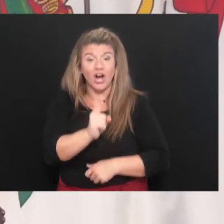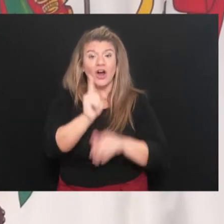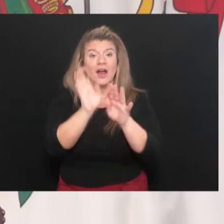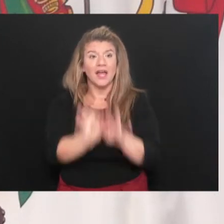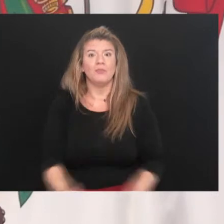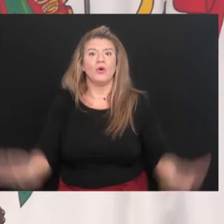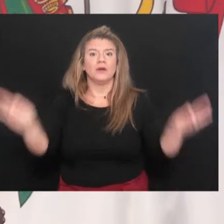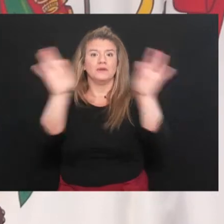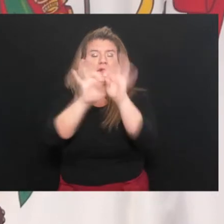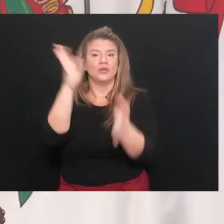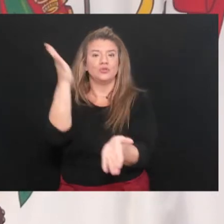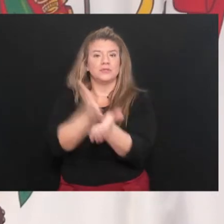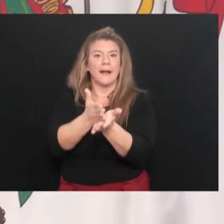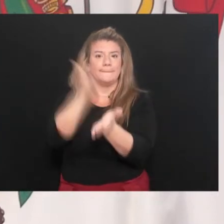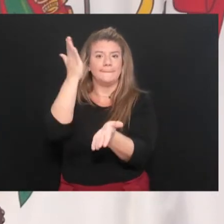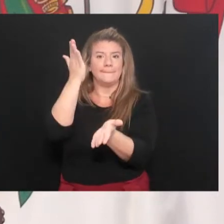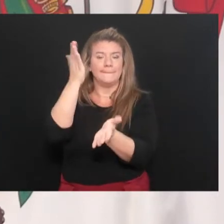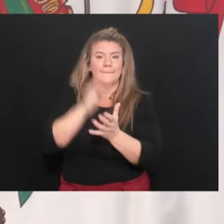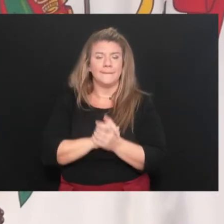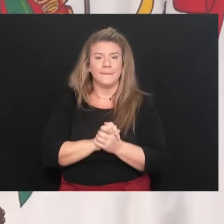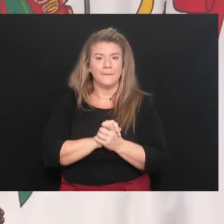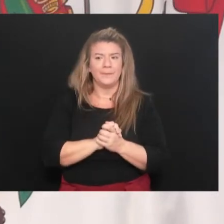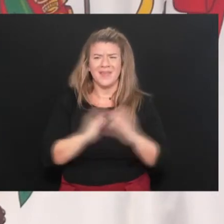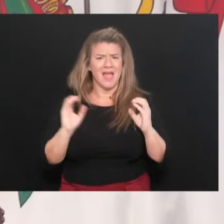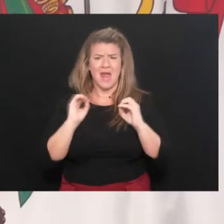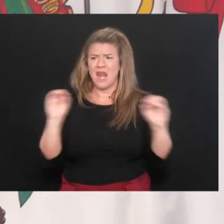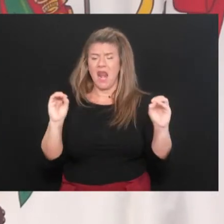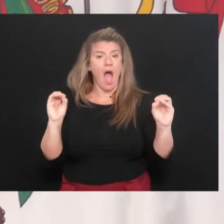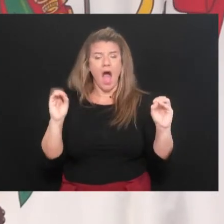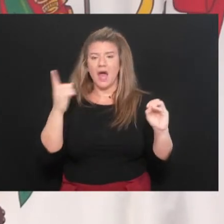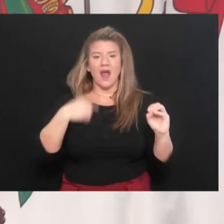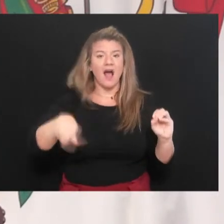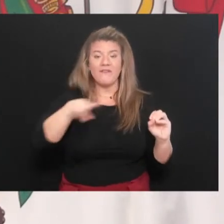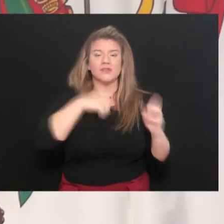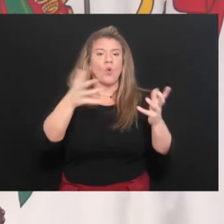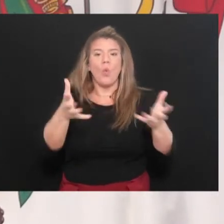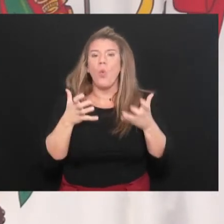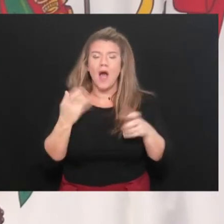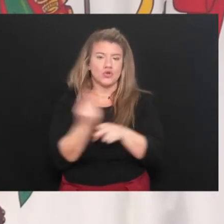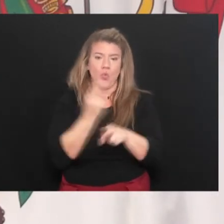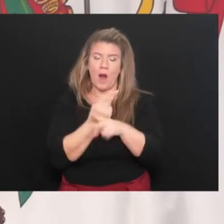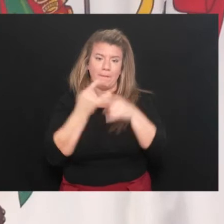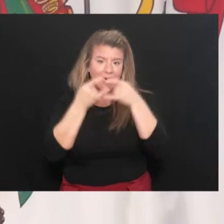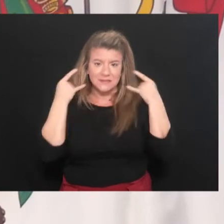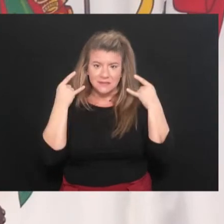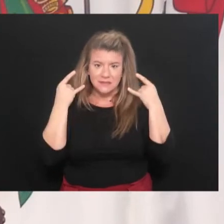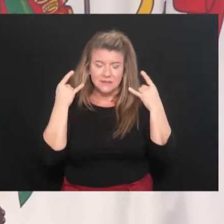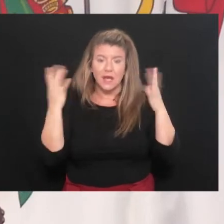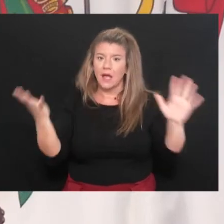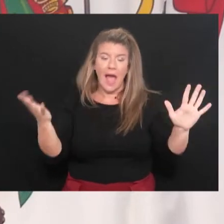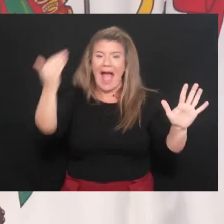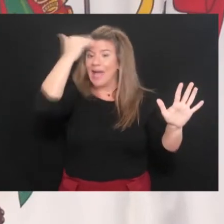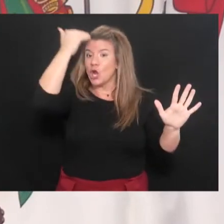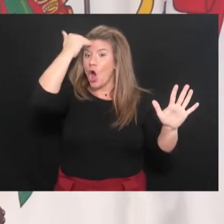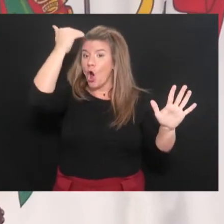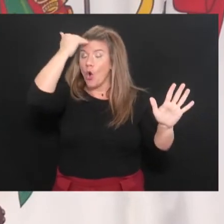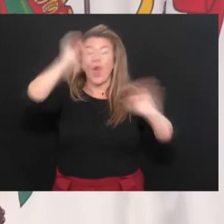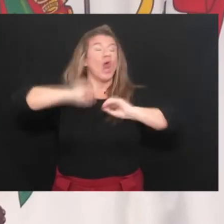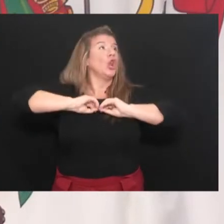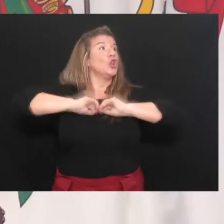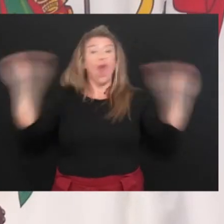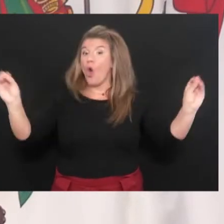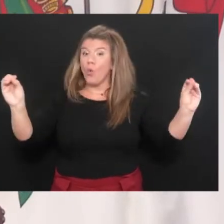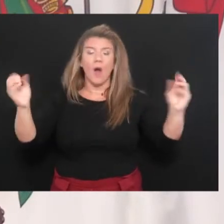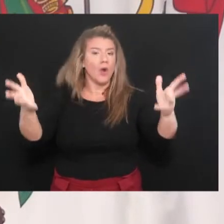this thing. None of us want masks. Surely, to the Lord above, none of us want